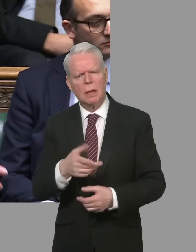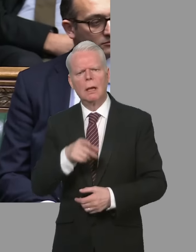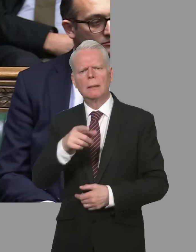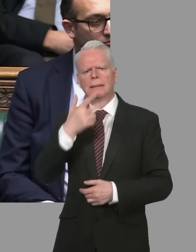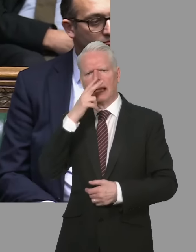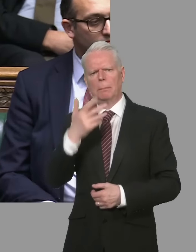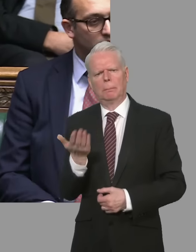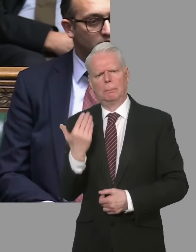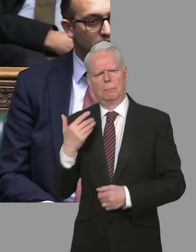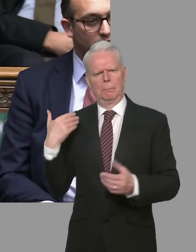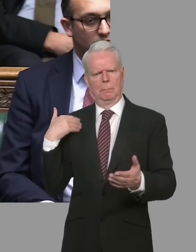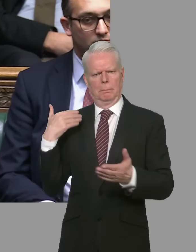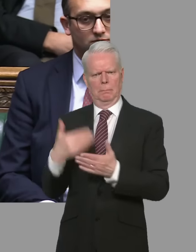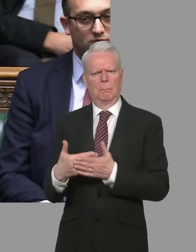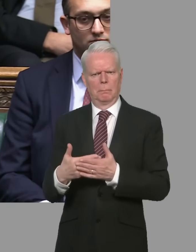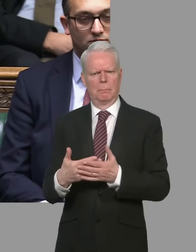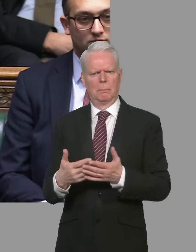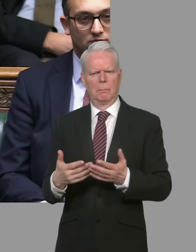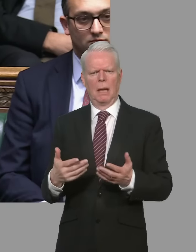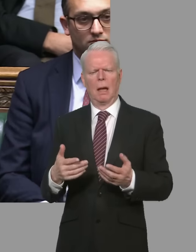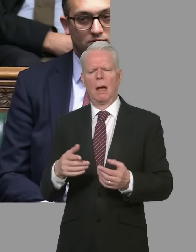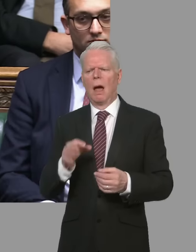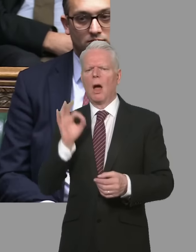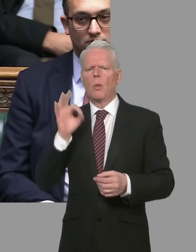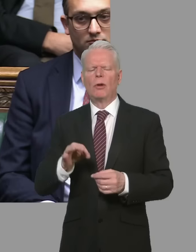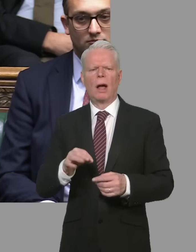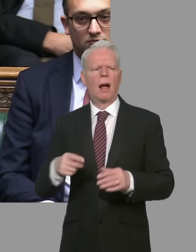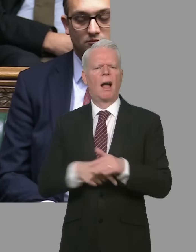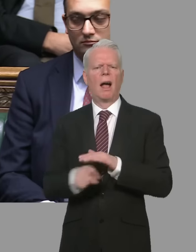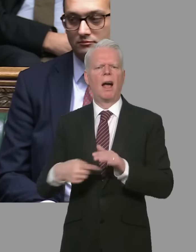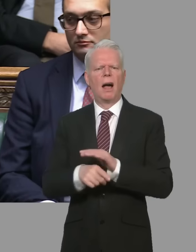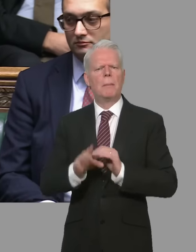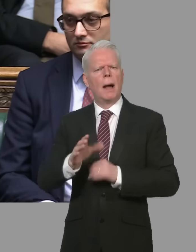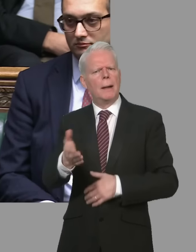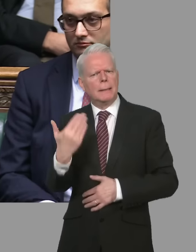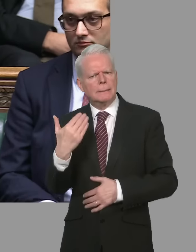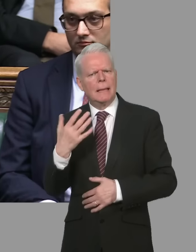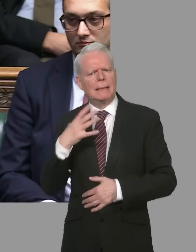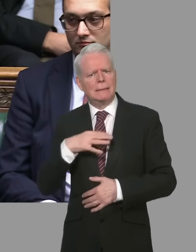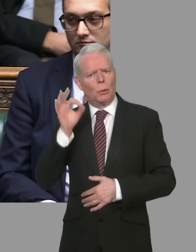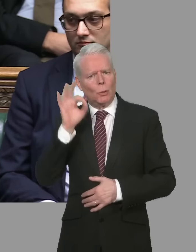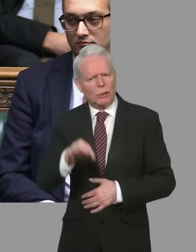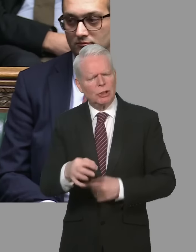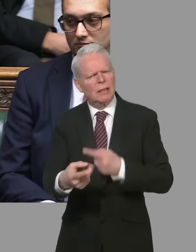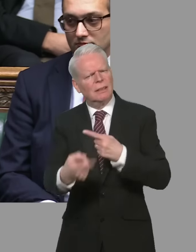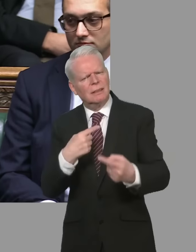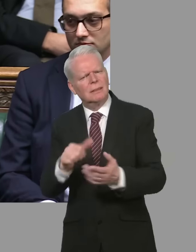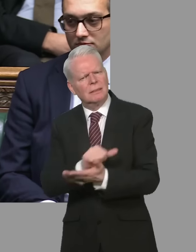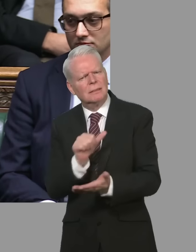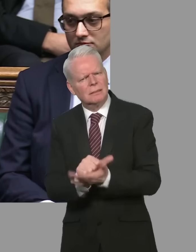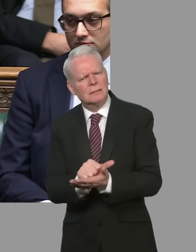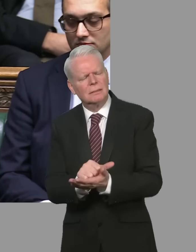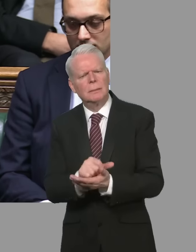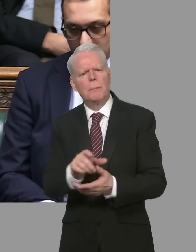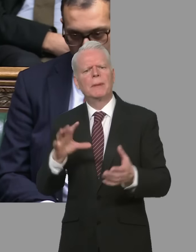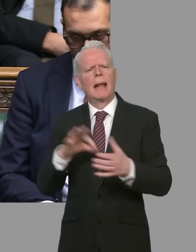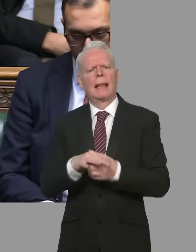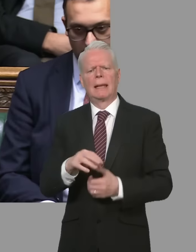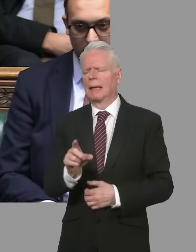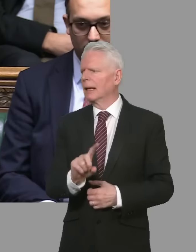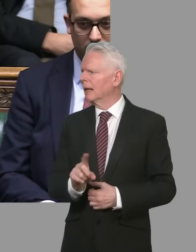to the Leader of the Opposition's policies. This is not Leader of the Opposition policies, it's Prime Minister's question.